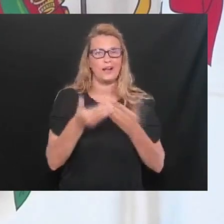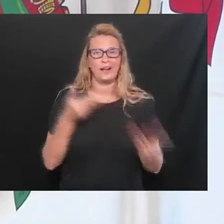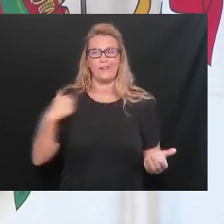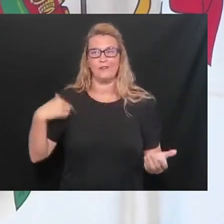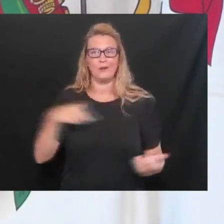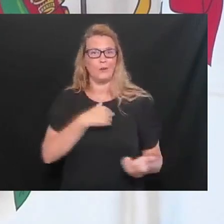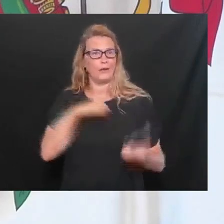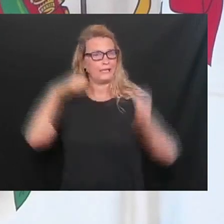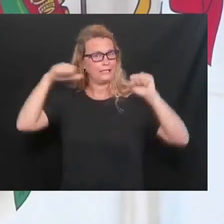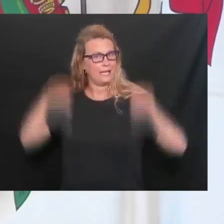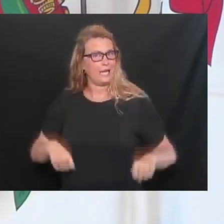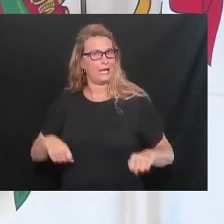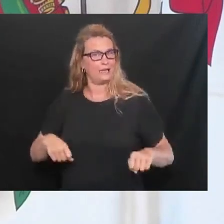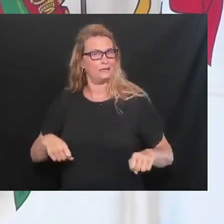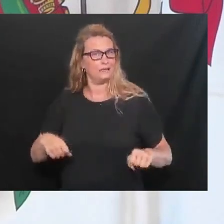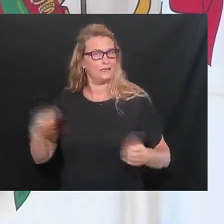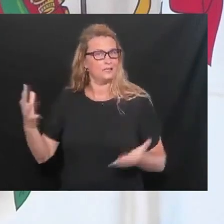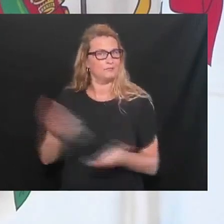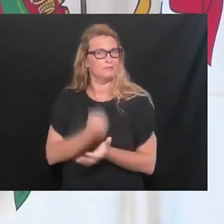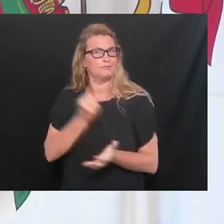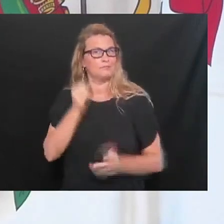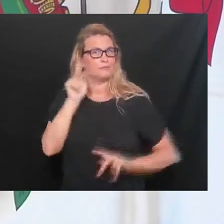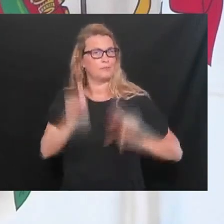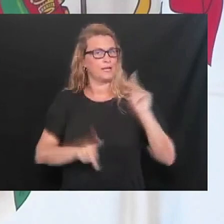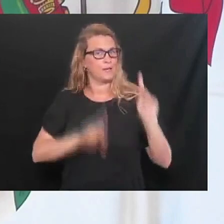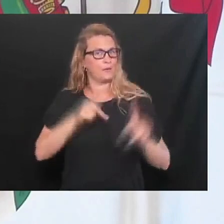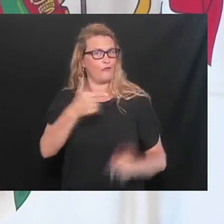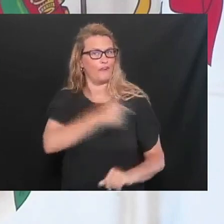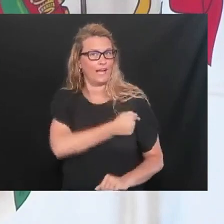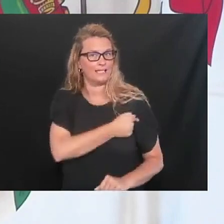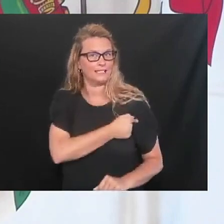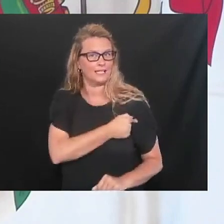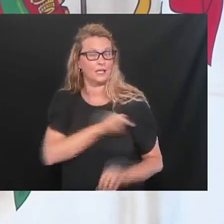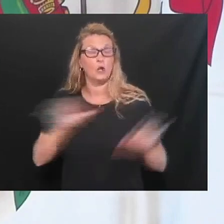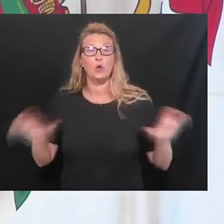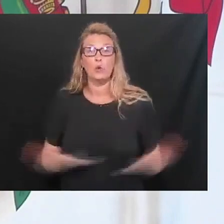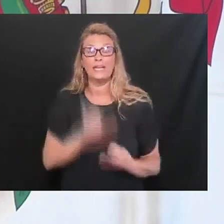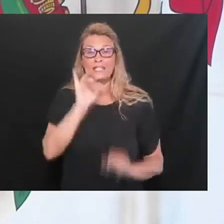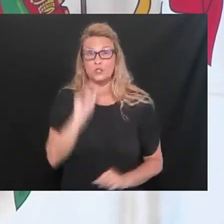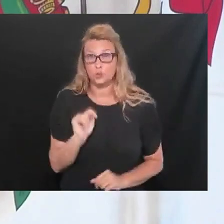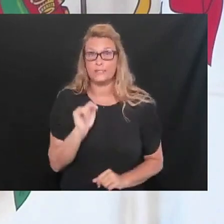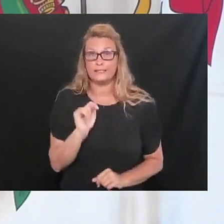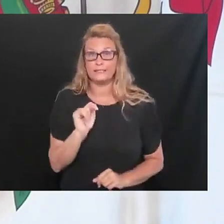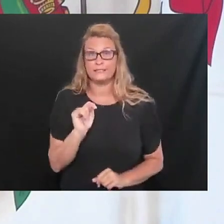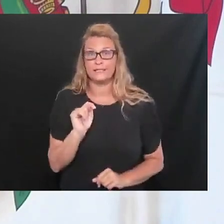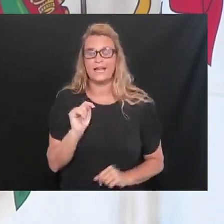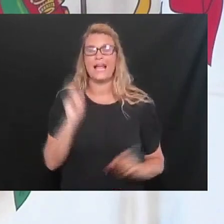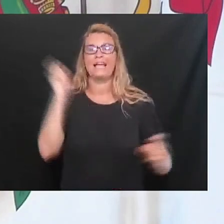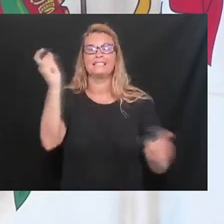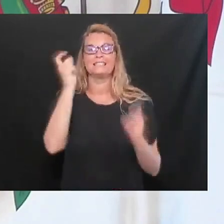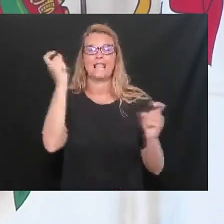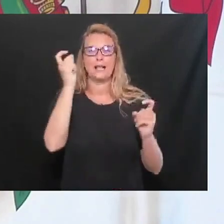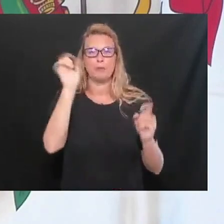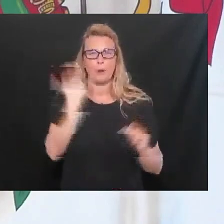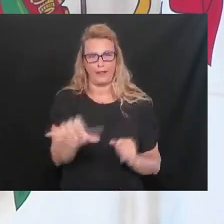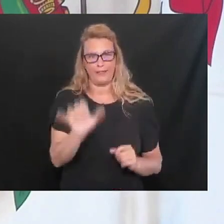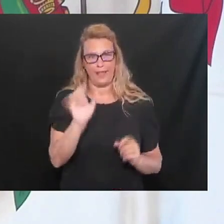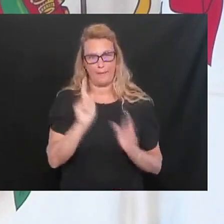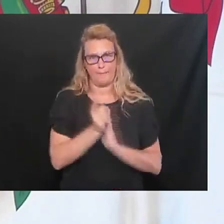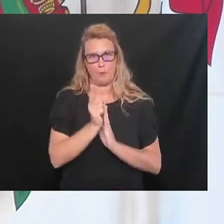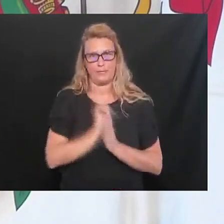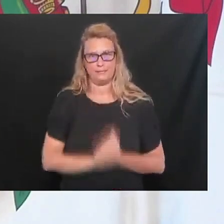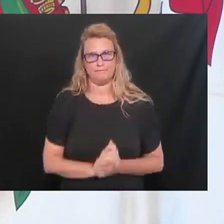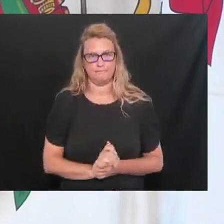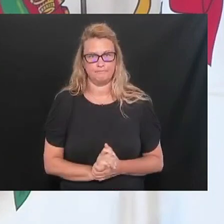do to get more people vaccinated, we need to be doing it, and we need to celebrate that. Celebrate